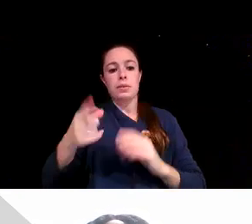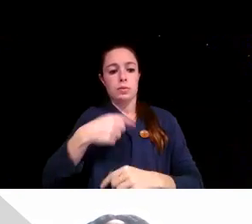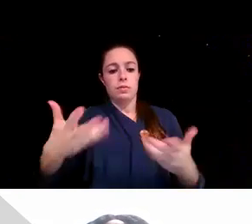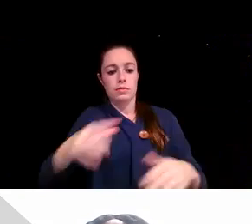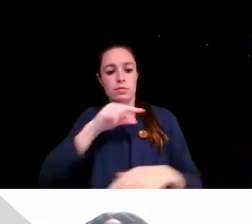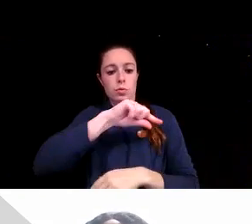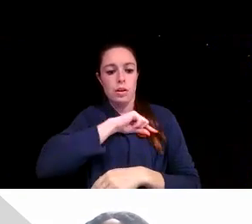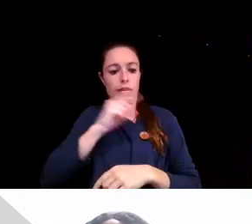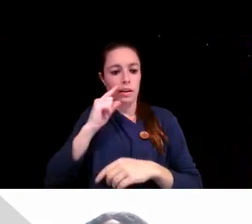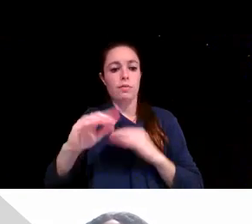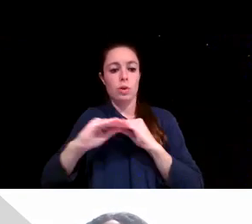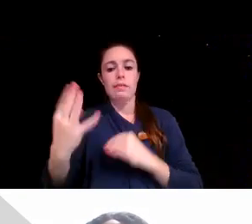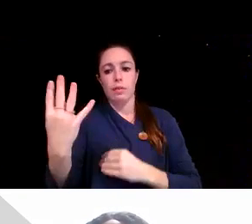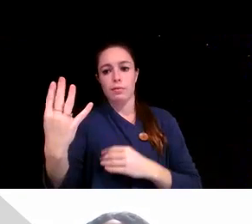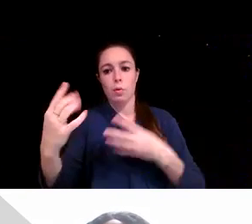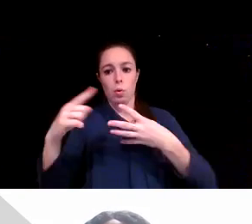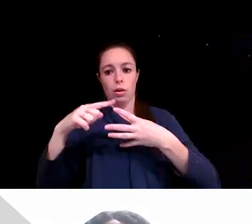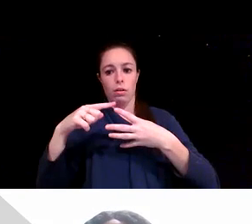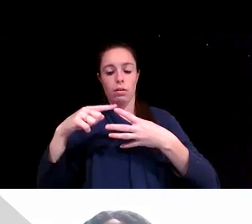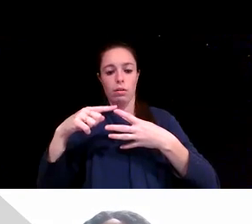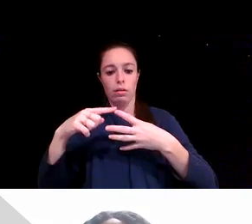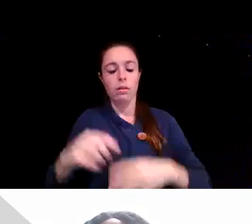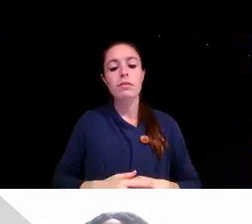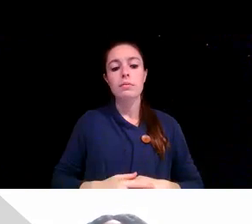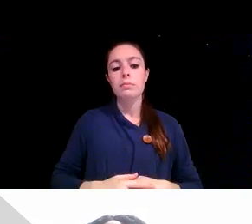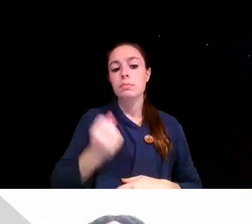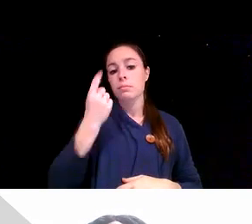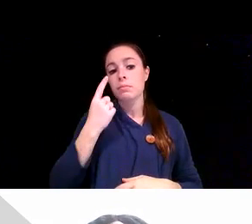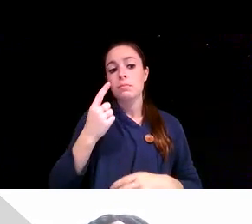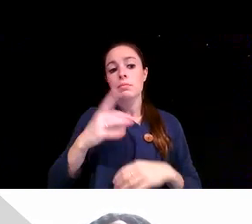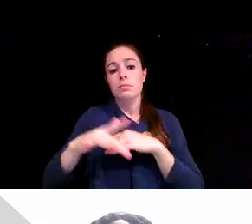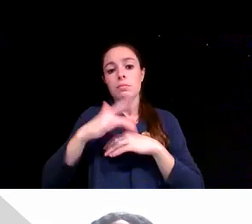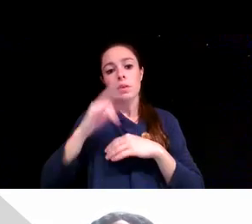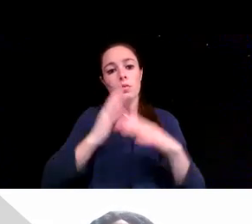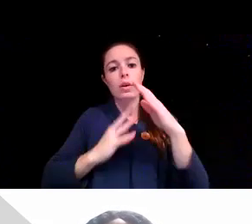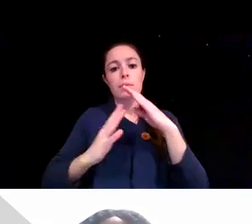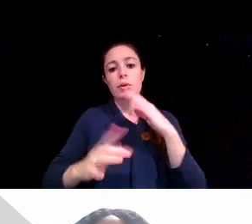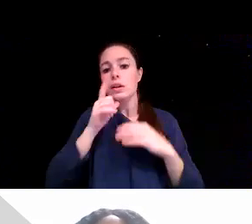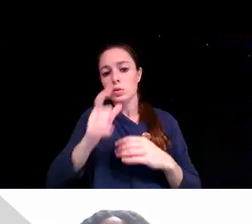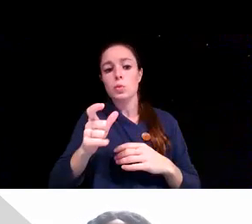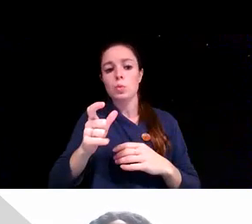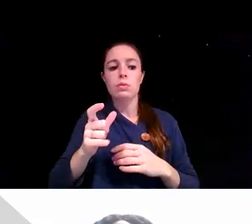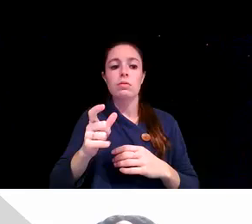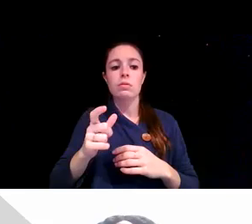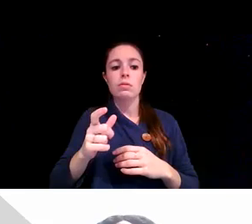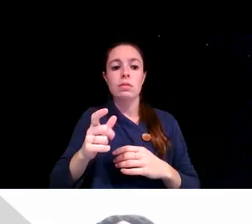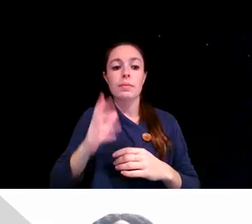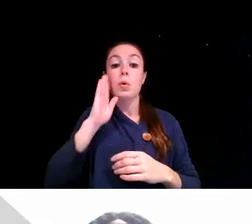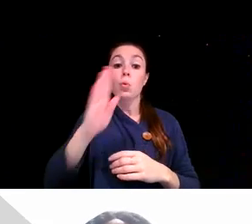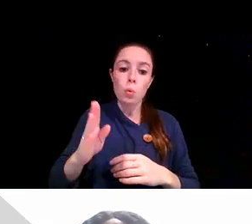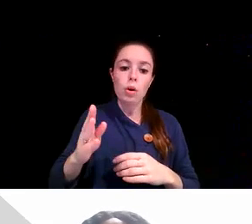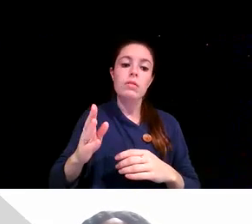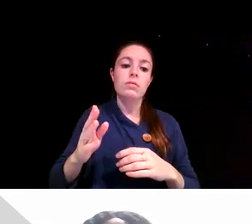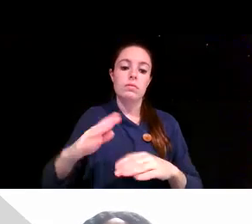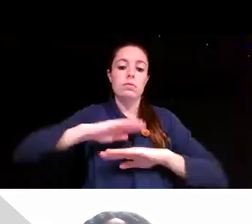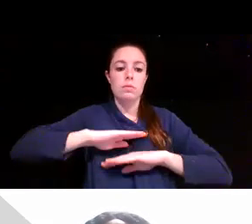remember, this program is available to immigrants that would have qualified for Medicaid if not for their immigration